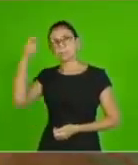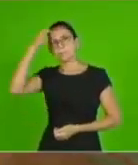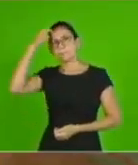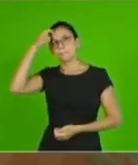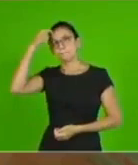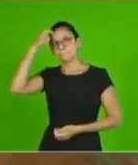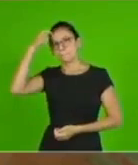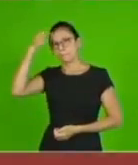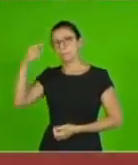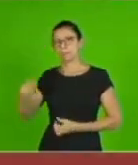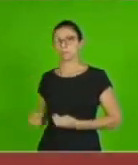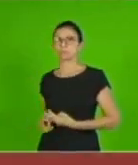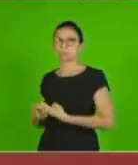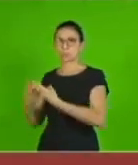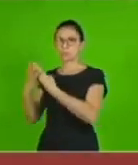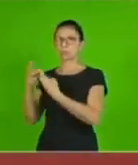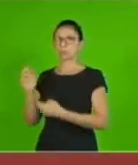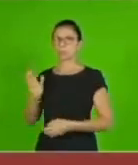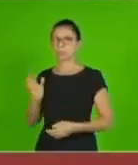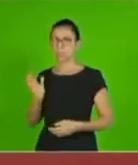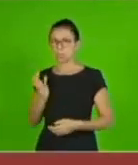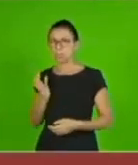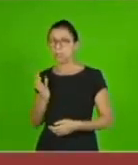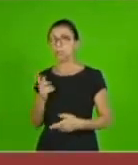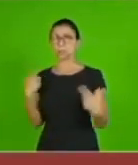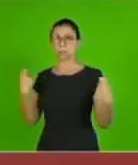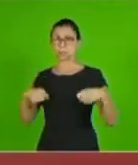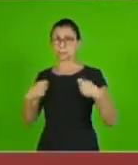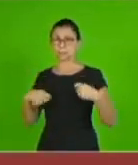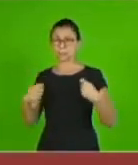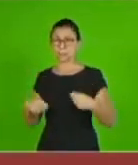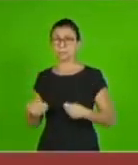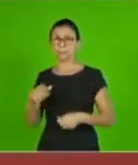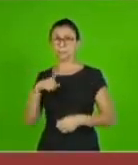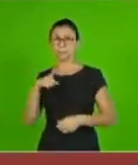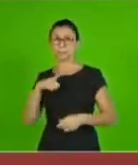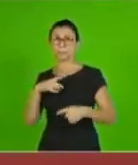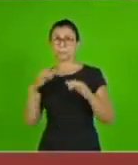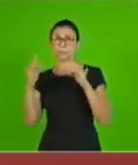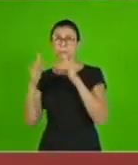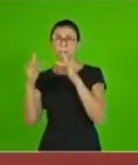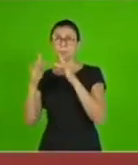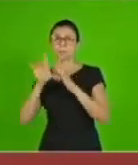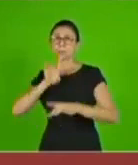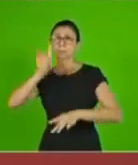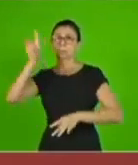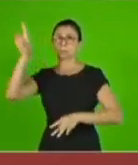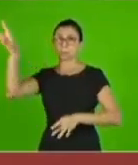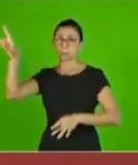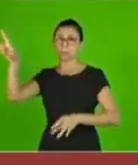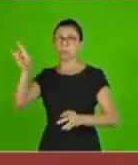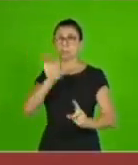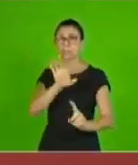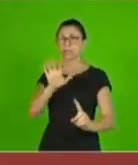changed the life of Christianity. When Jesus spoke of the Jewish